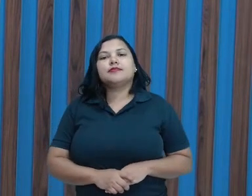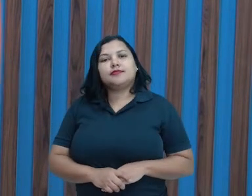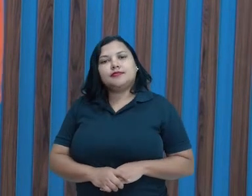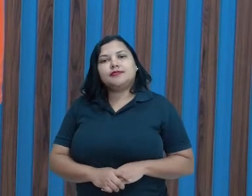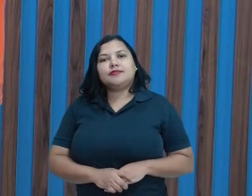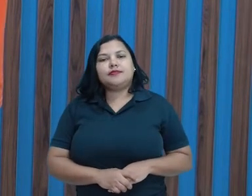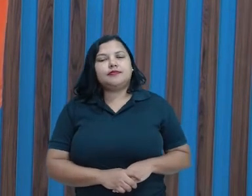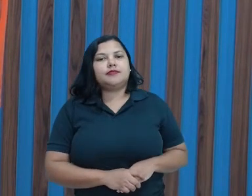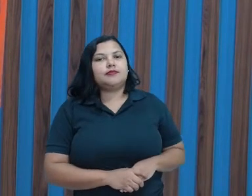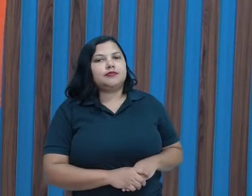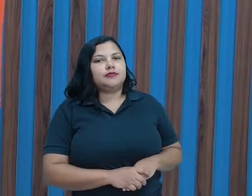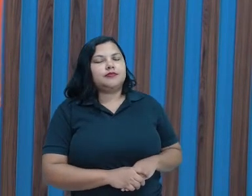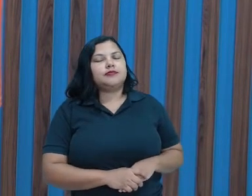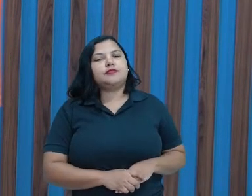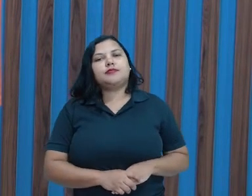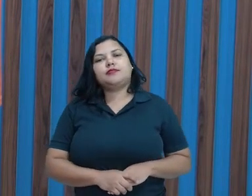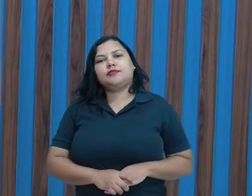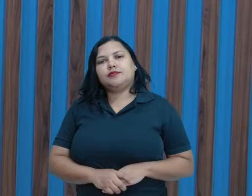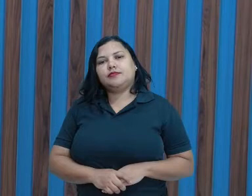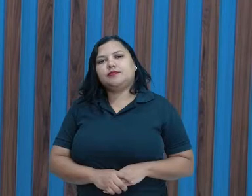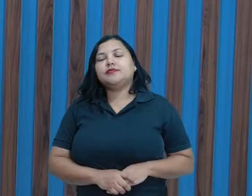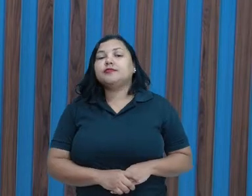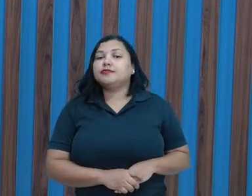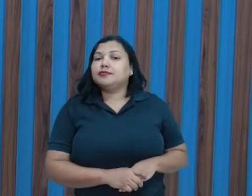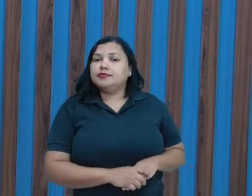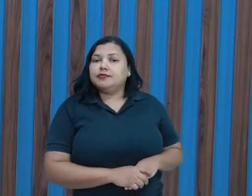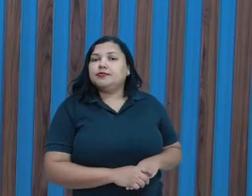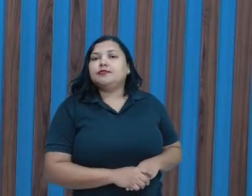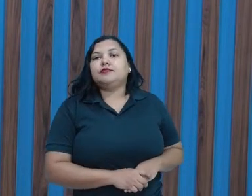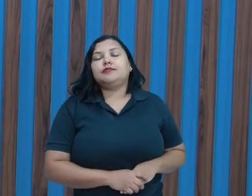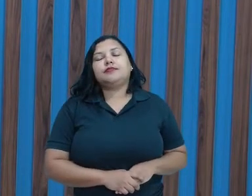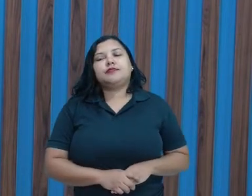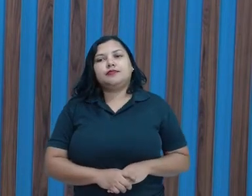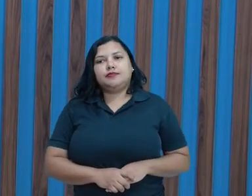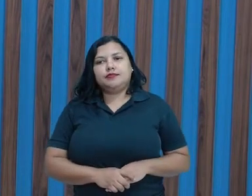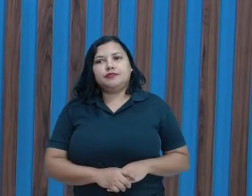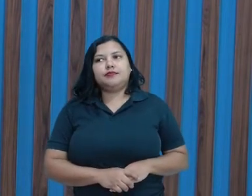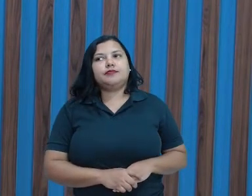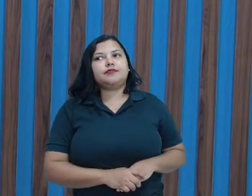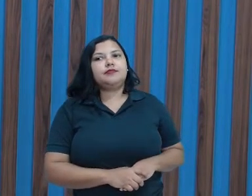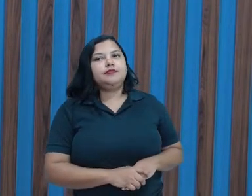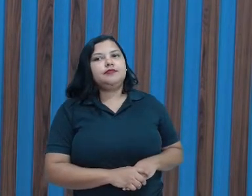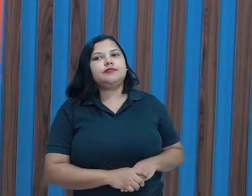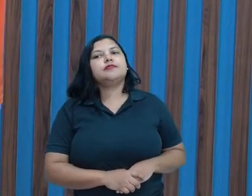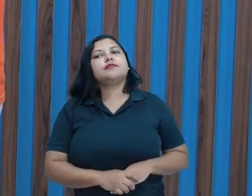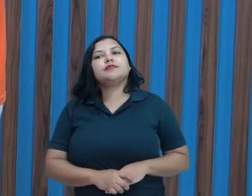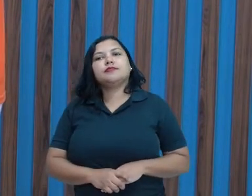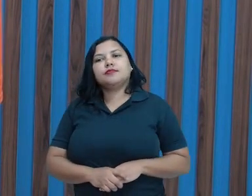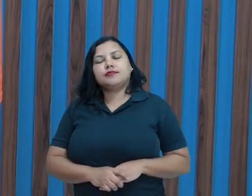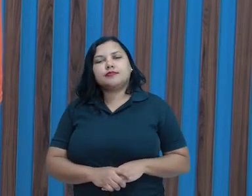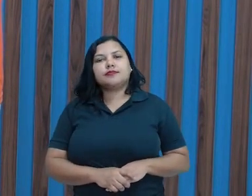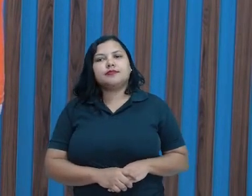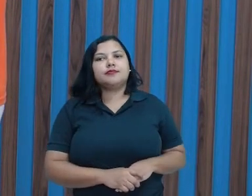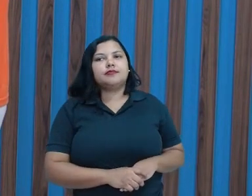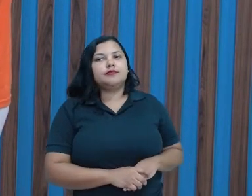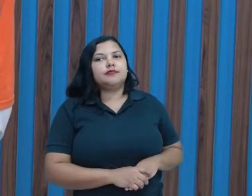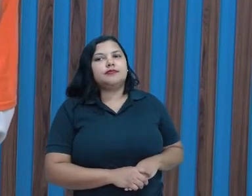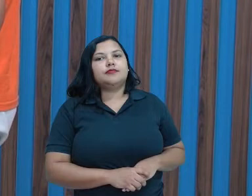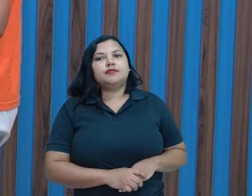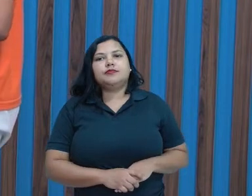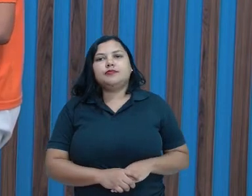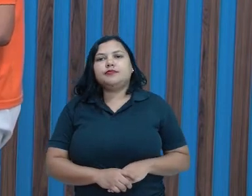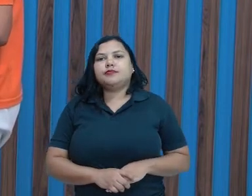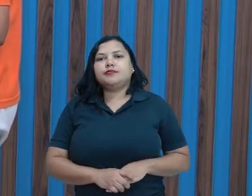and having perhaps the better claim because it was grassy, and went it where.